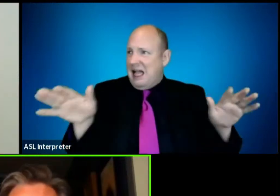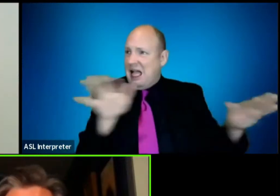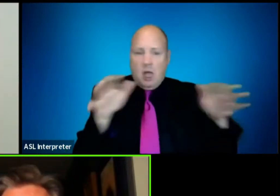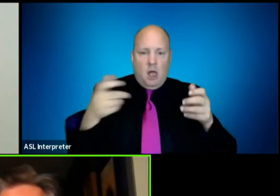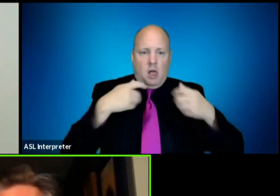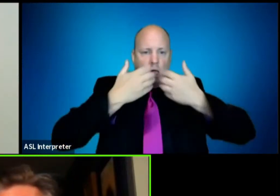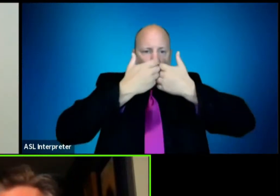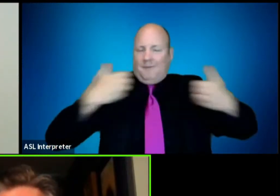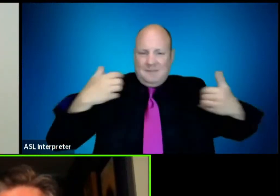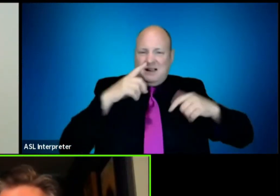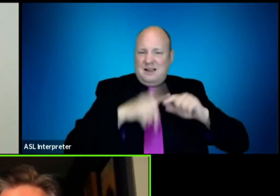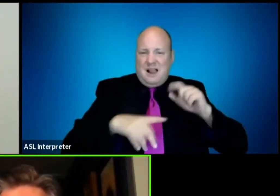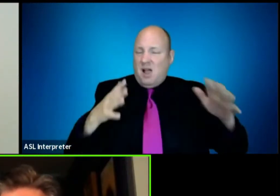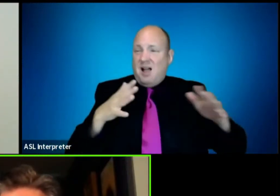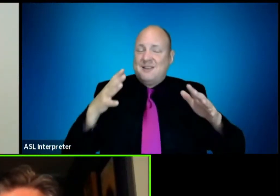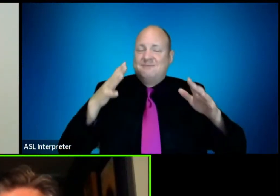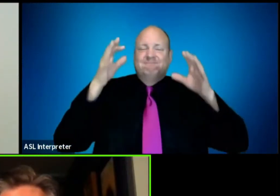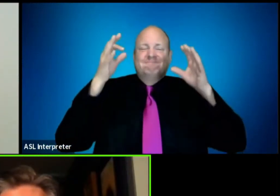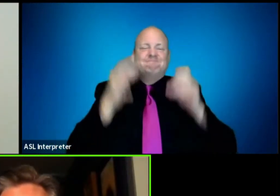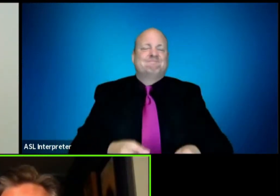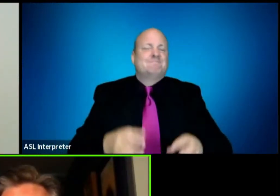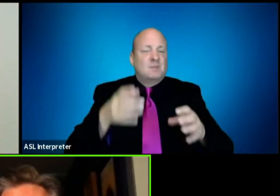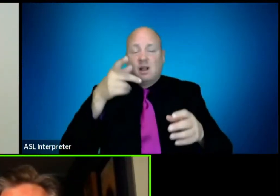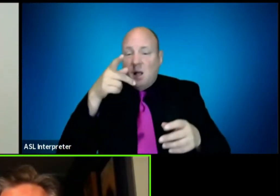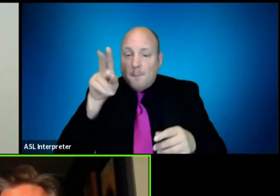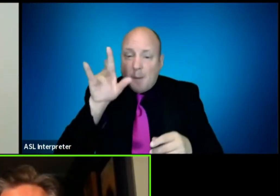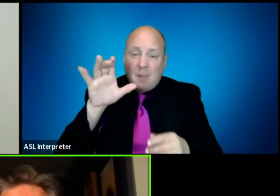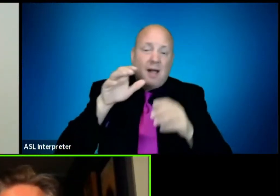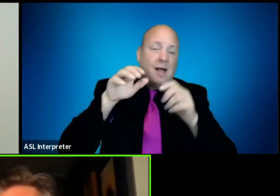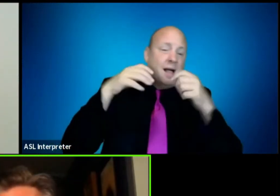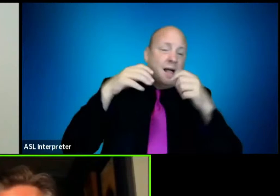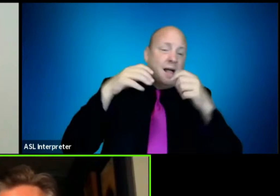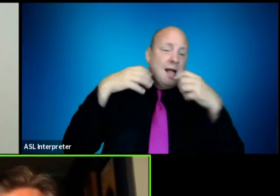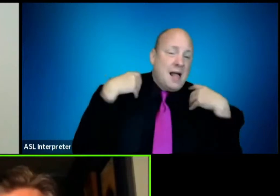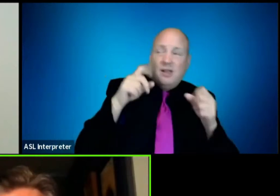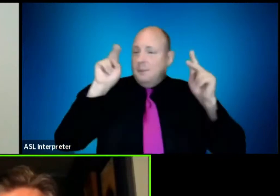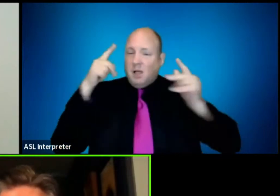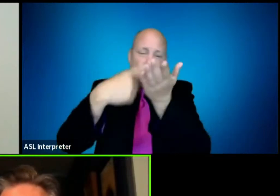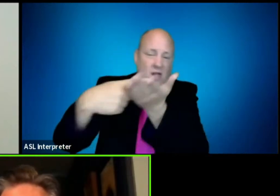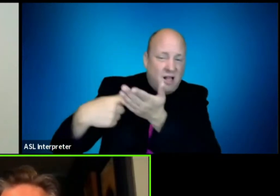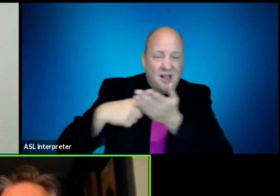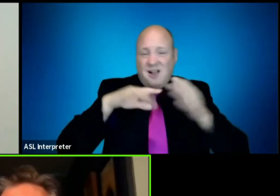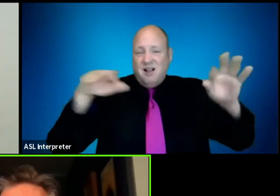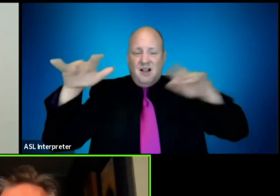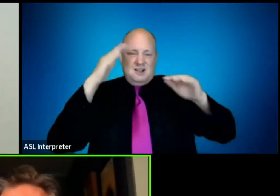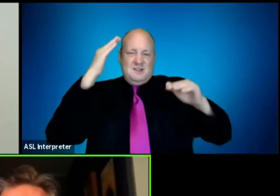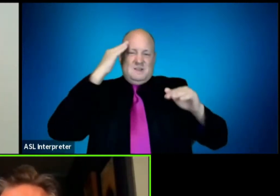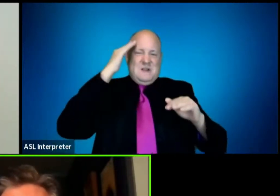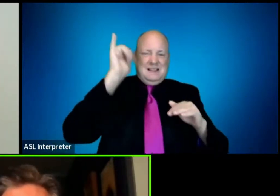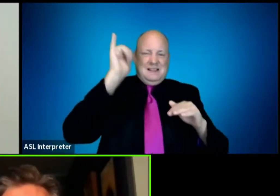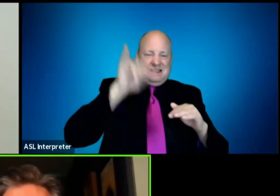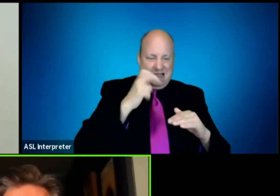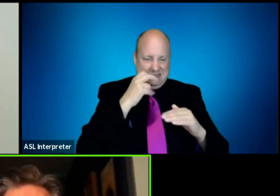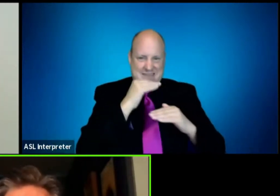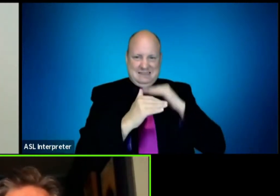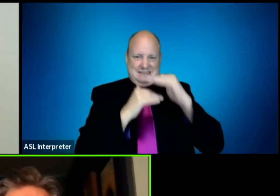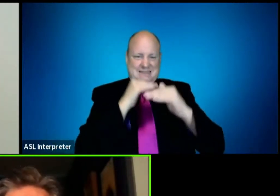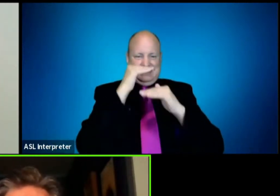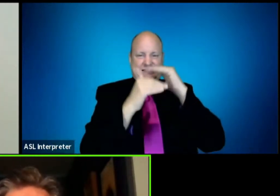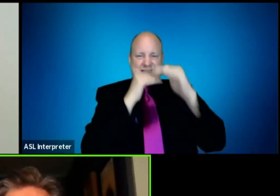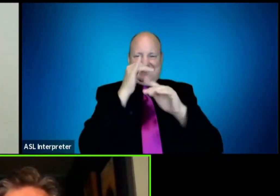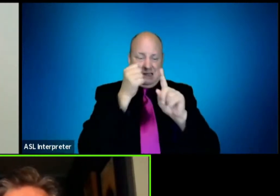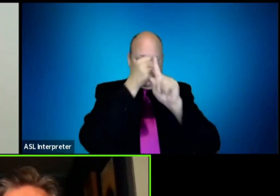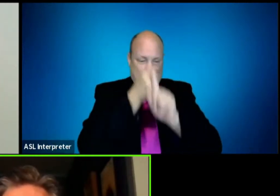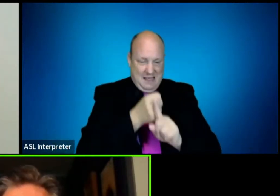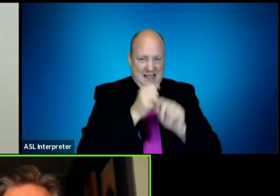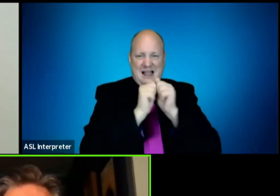health, some due to the operations of the school. But we know that with multiple layers in place, we can minimize those disruptions, but we're not going to eliminate